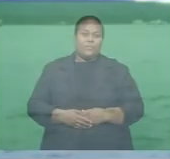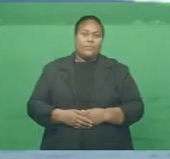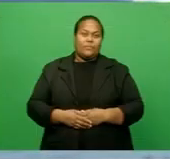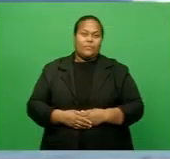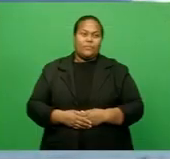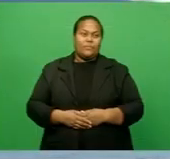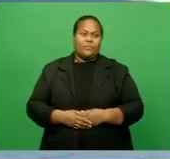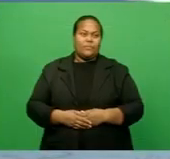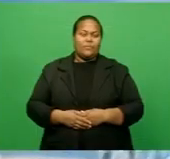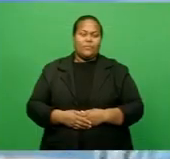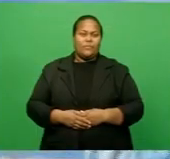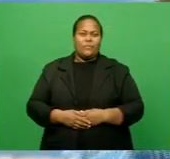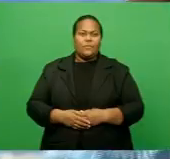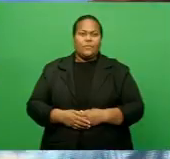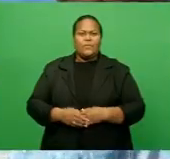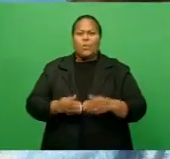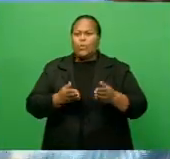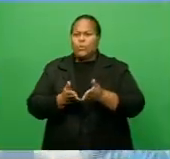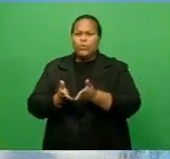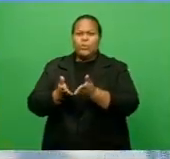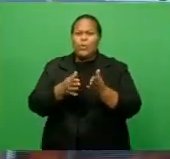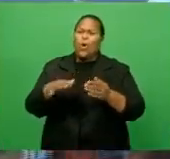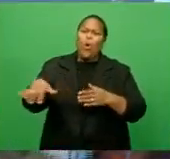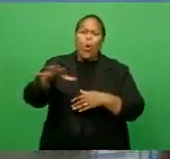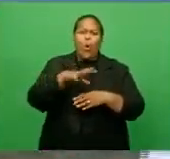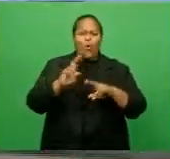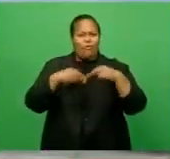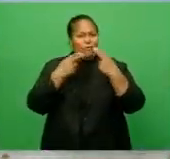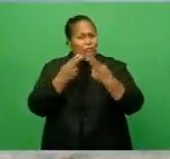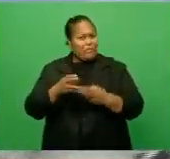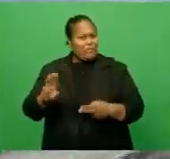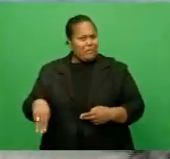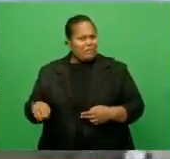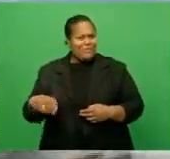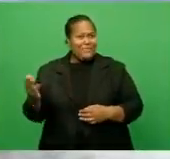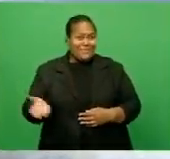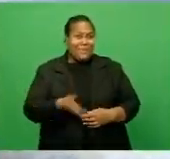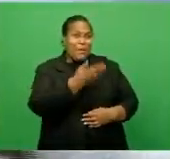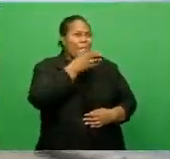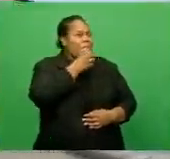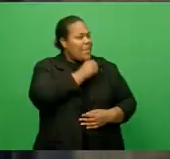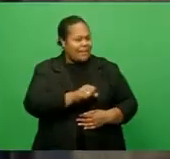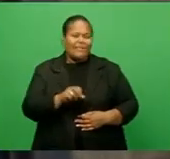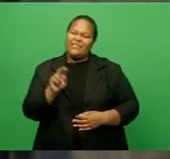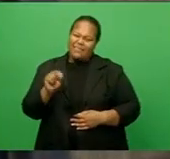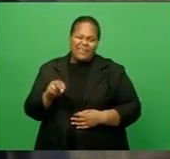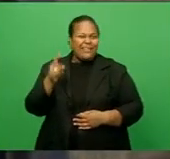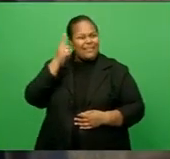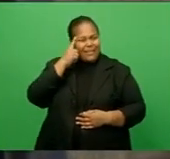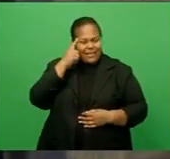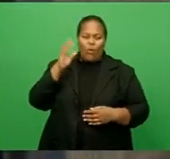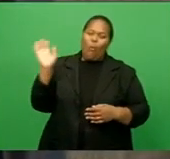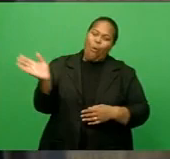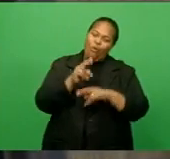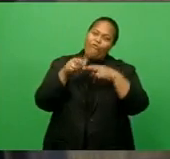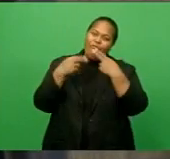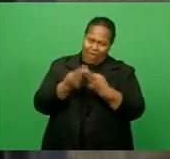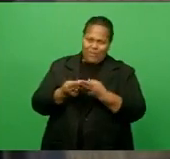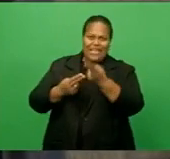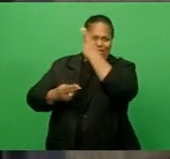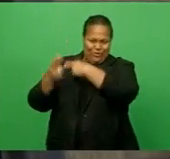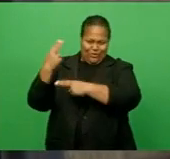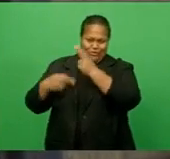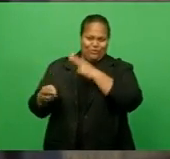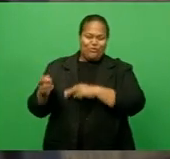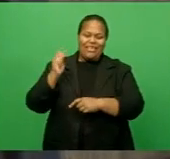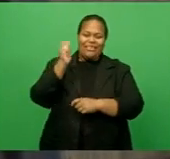Growing around older family members who were seamen, Vakandranu knew he had to pursue the same dream. And then we used to go and visit him. That